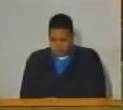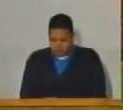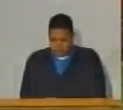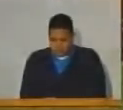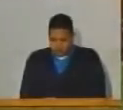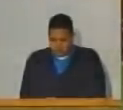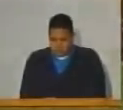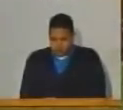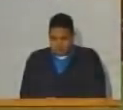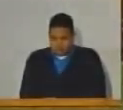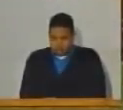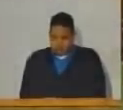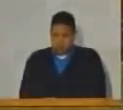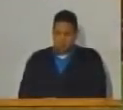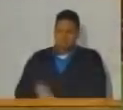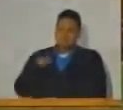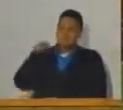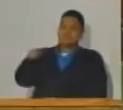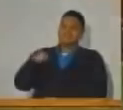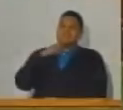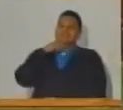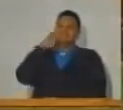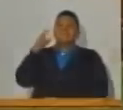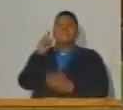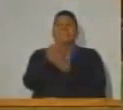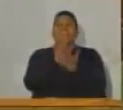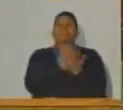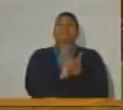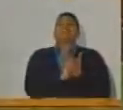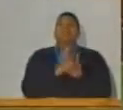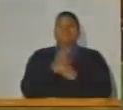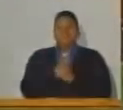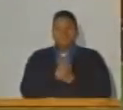Impeachment legislation.